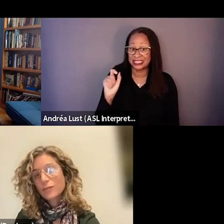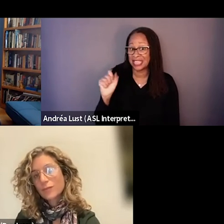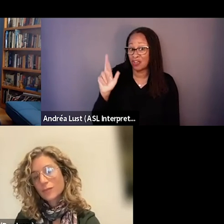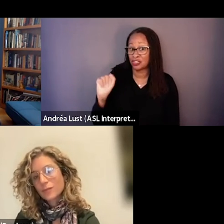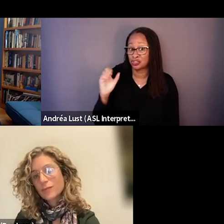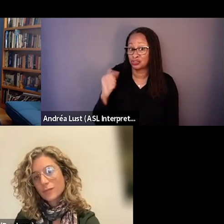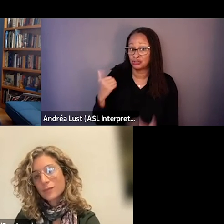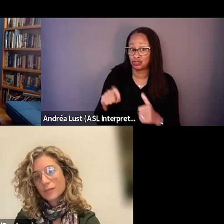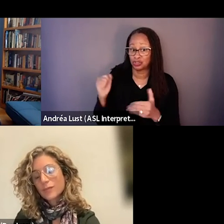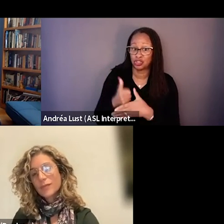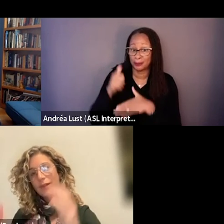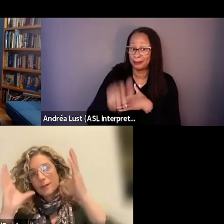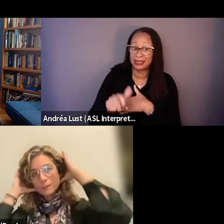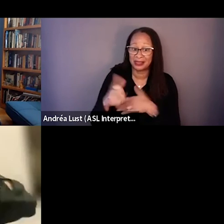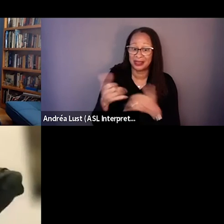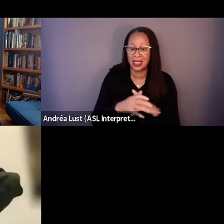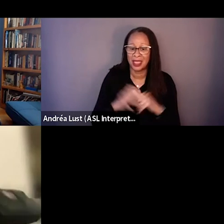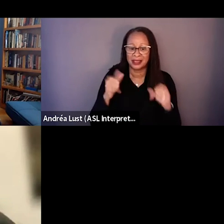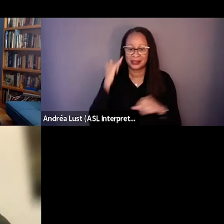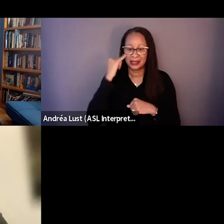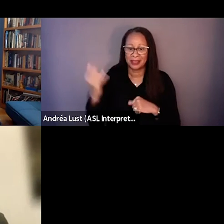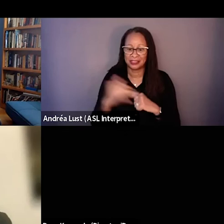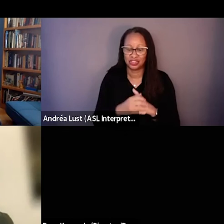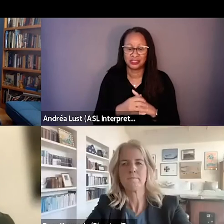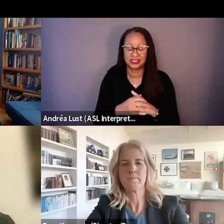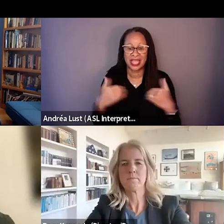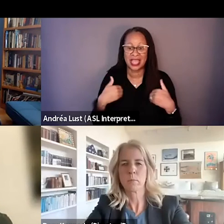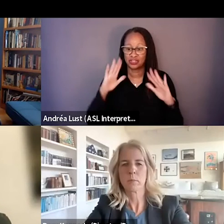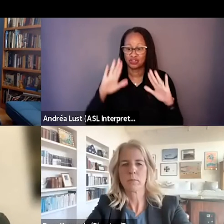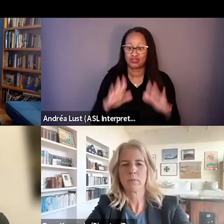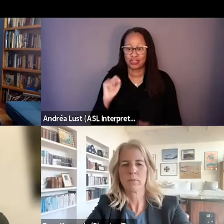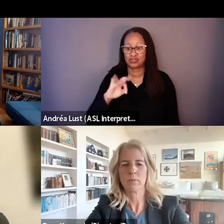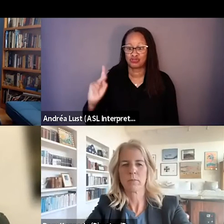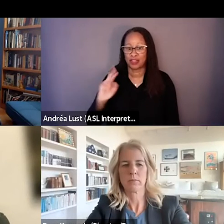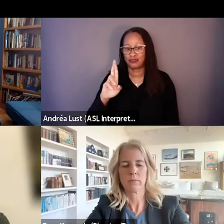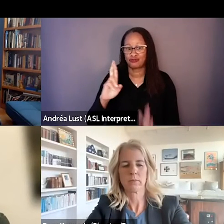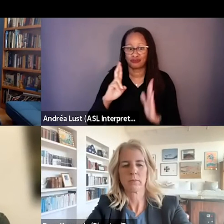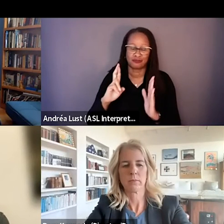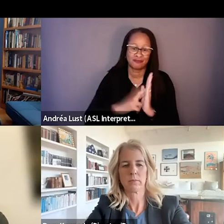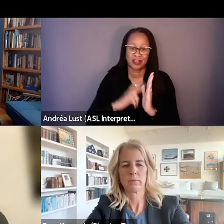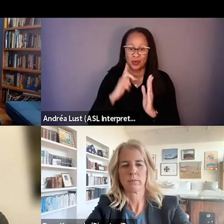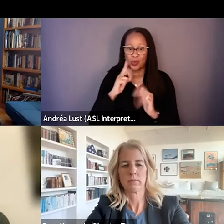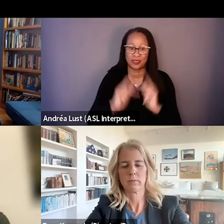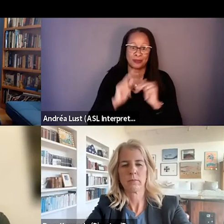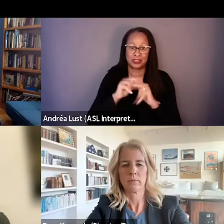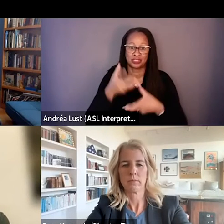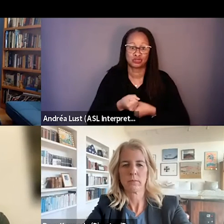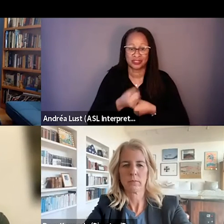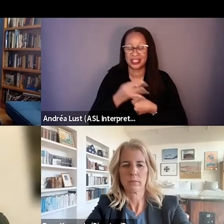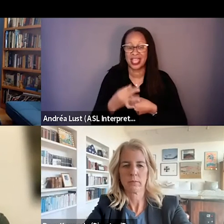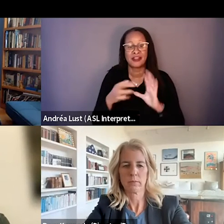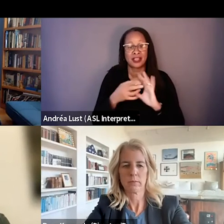too, because sort of Imagine has a great track record with building trust and relationships with its subjects,